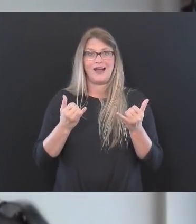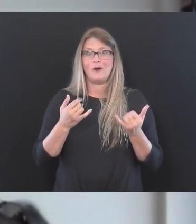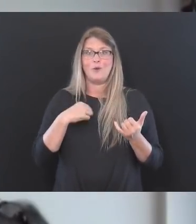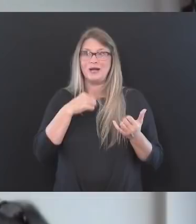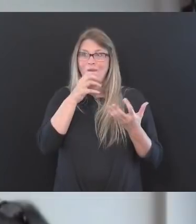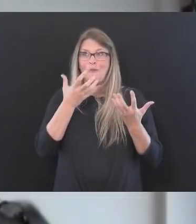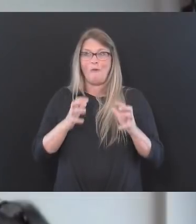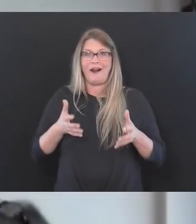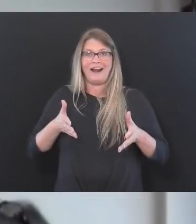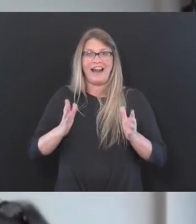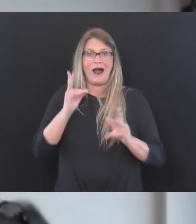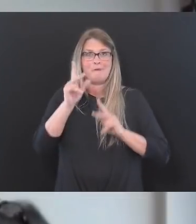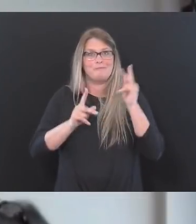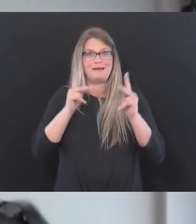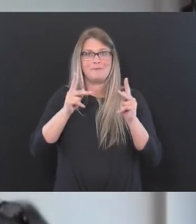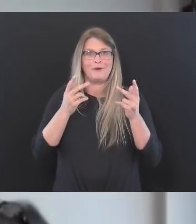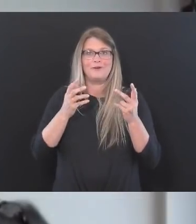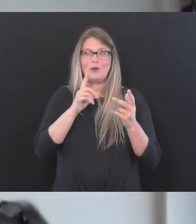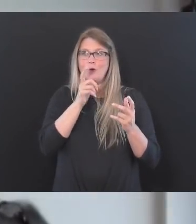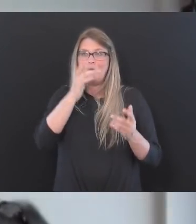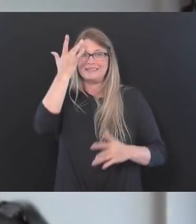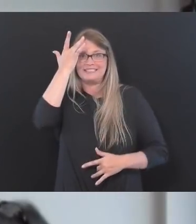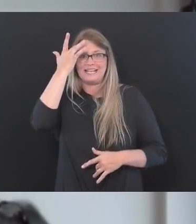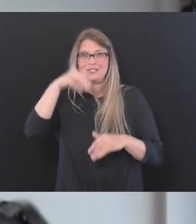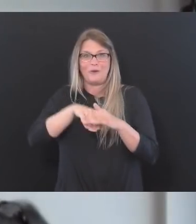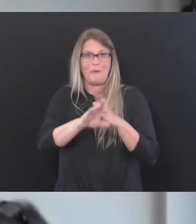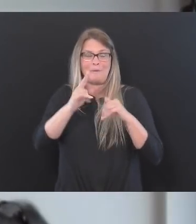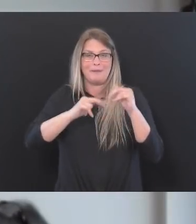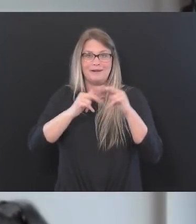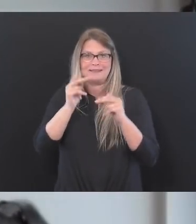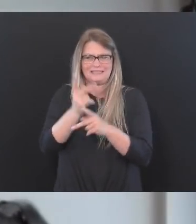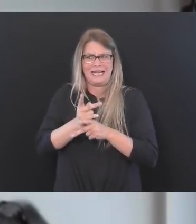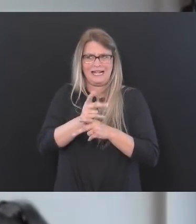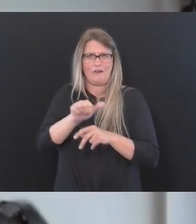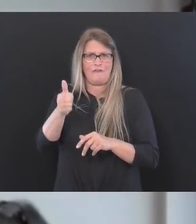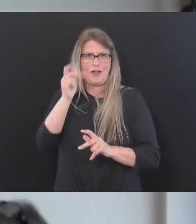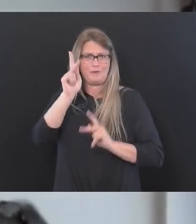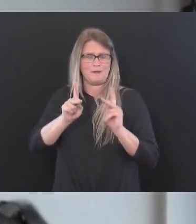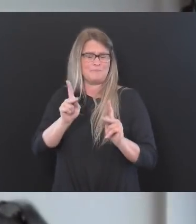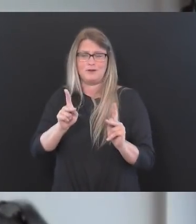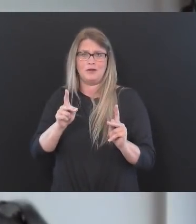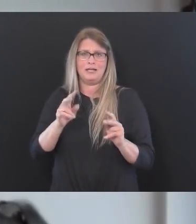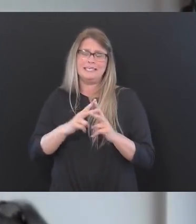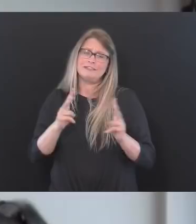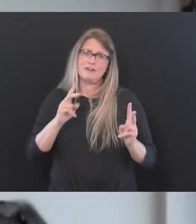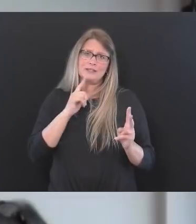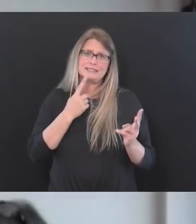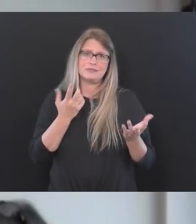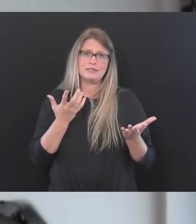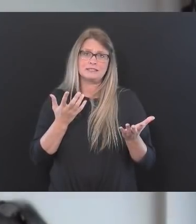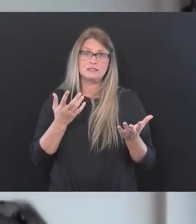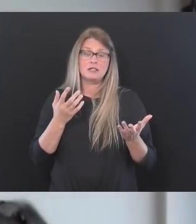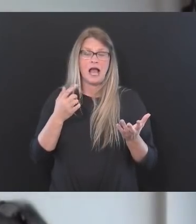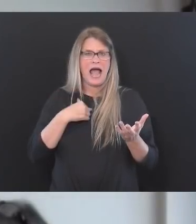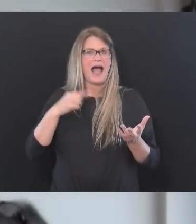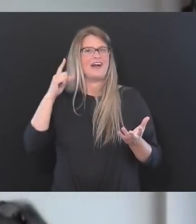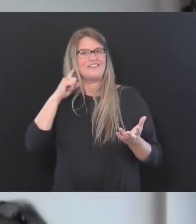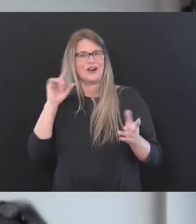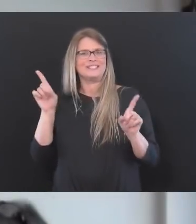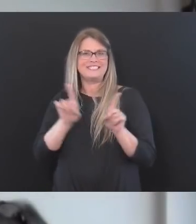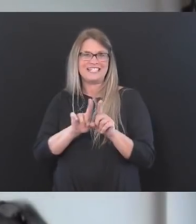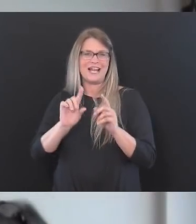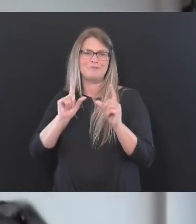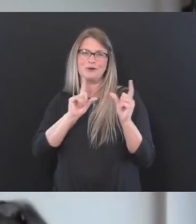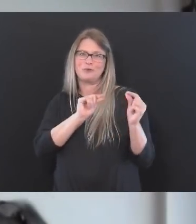be positive or might have symptoms to be in our buildings taking care of other folks. So we take this very seriously. We've heard the same rumors in the